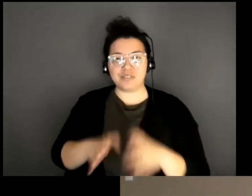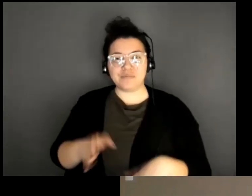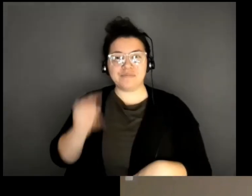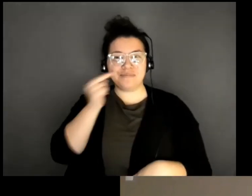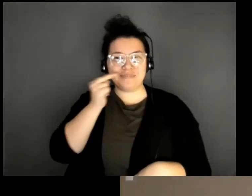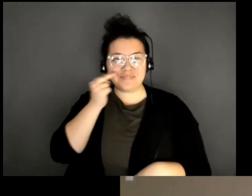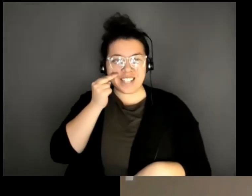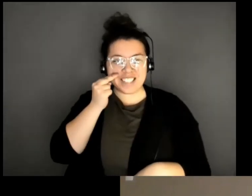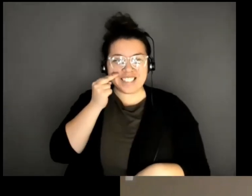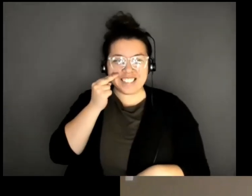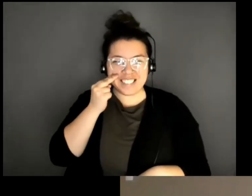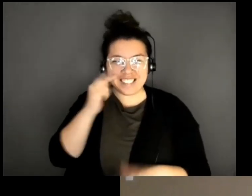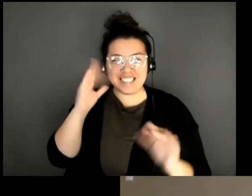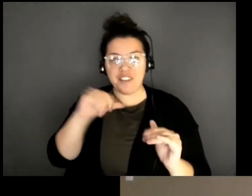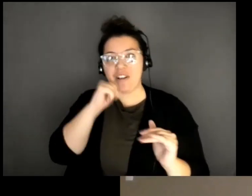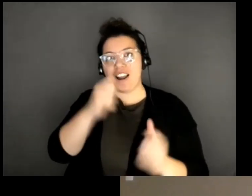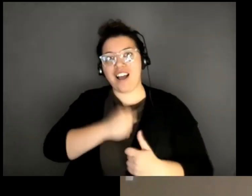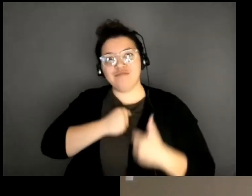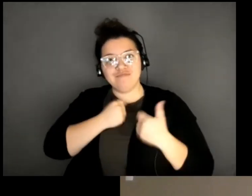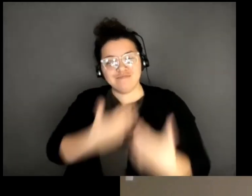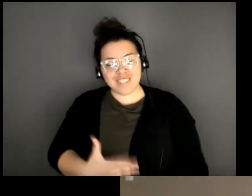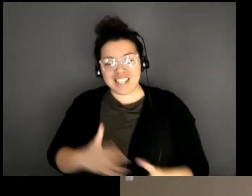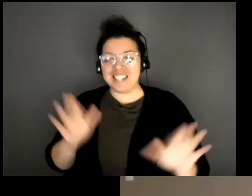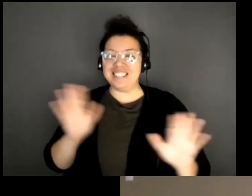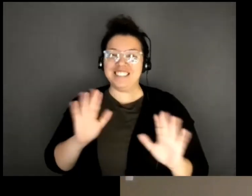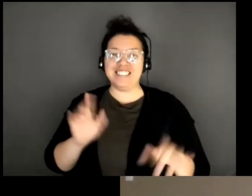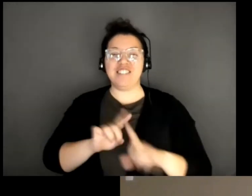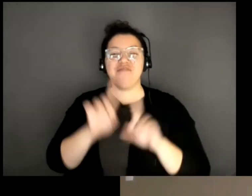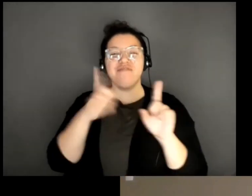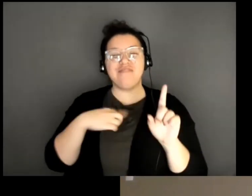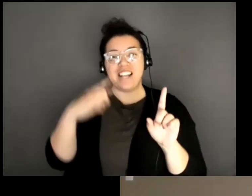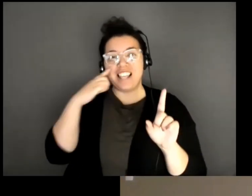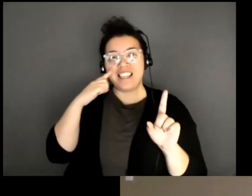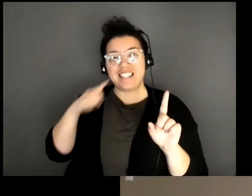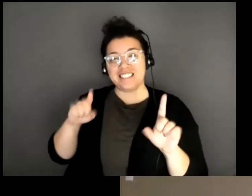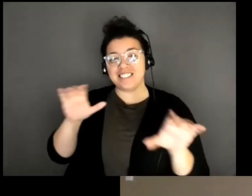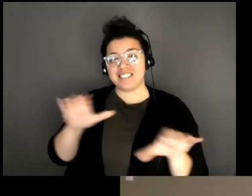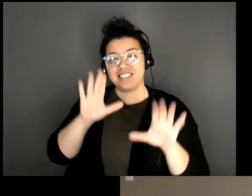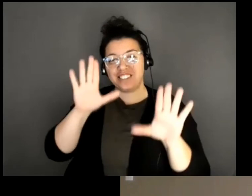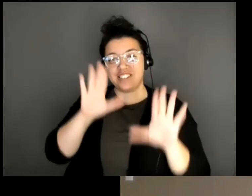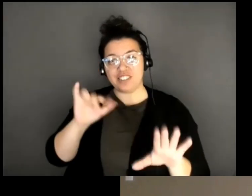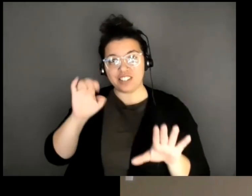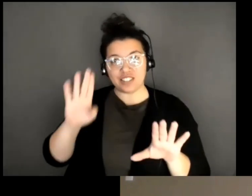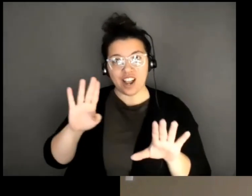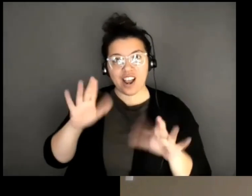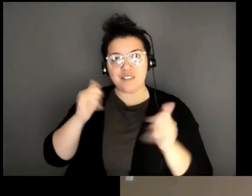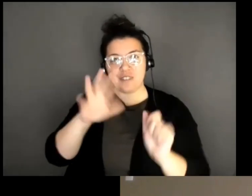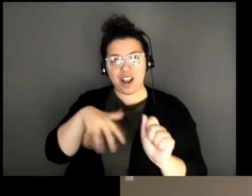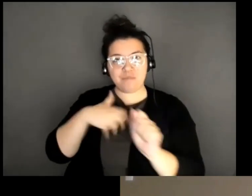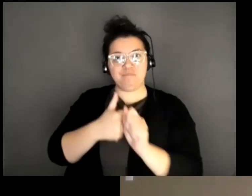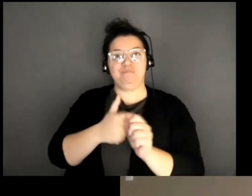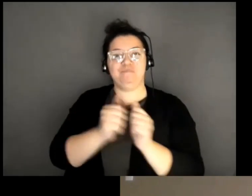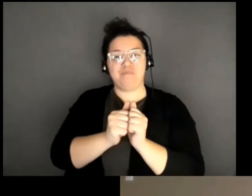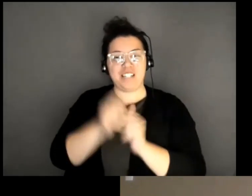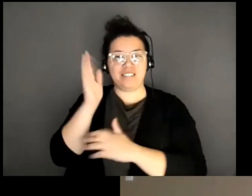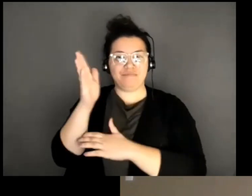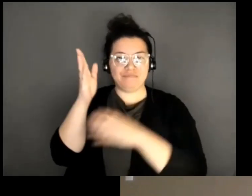hope we haven't worn her out completely, but I think she did a great job keeping up with us.